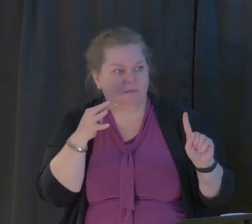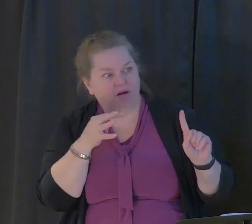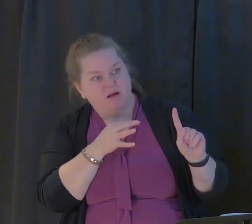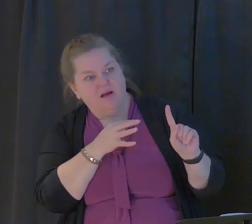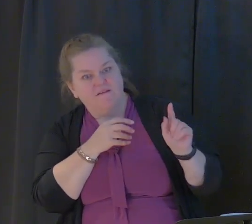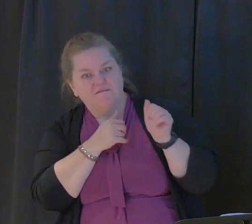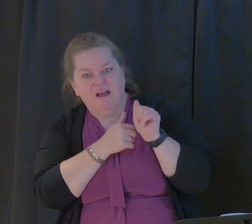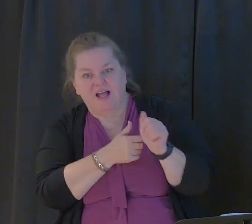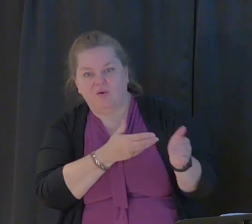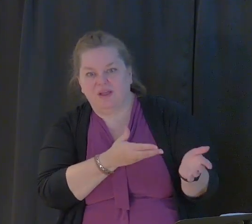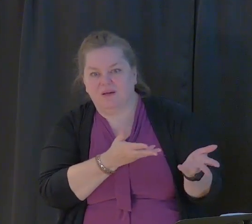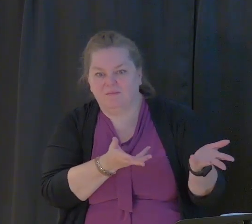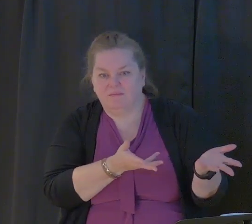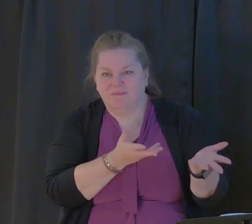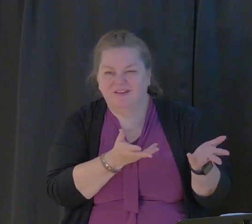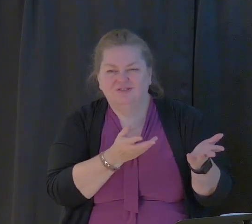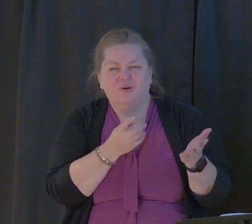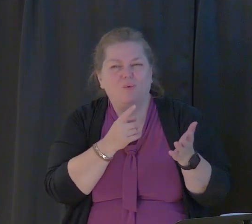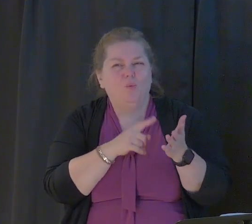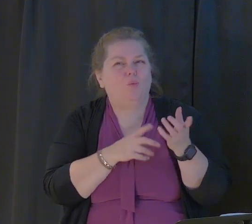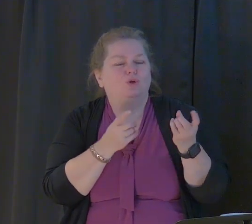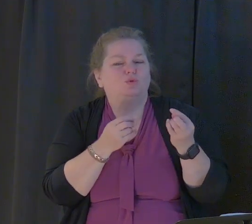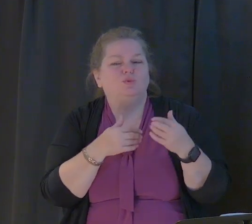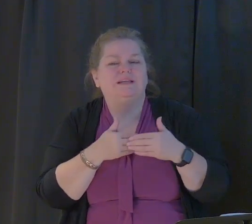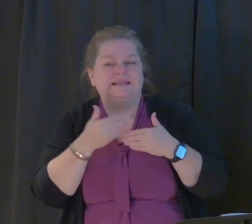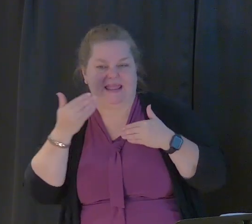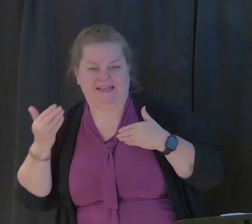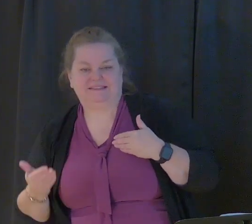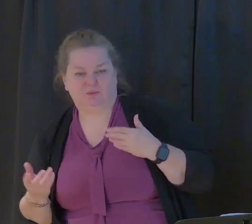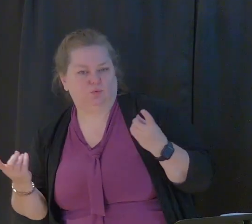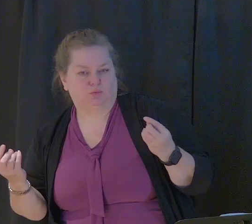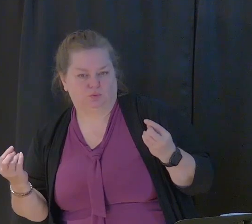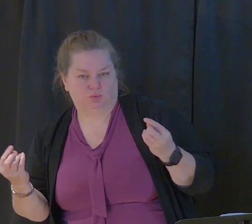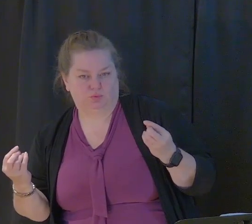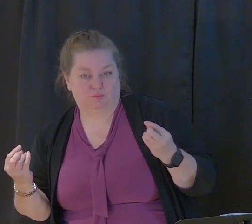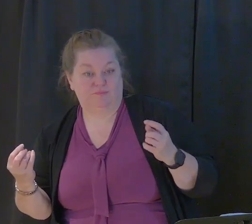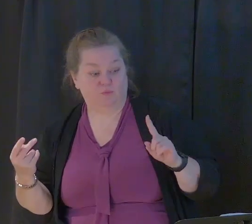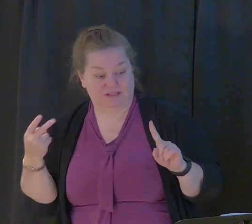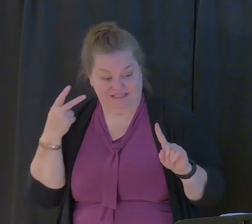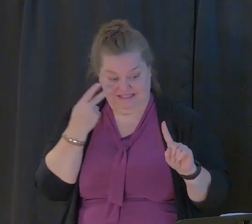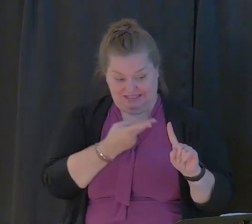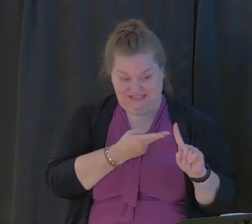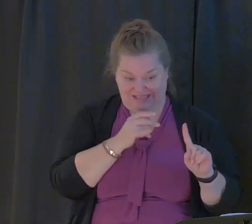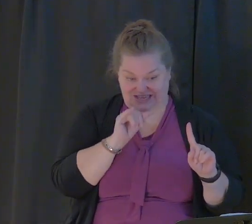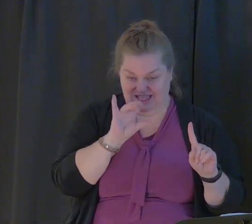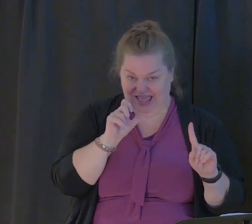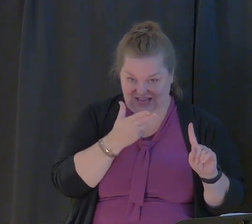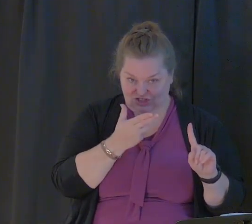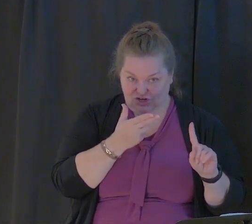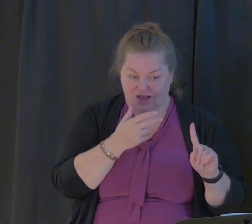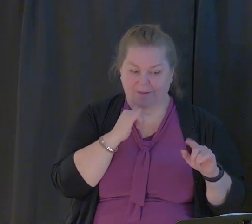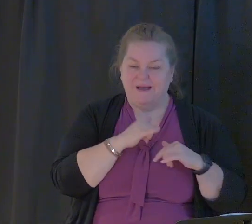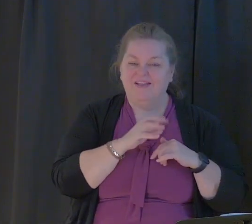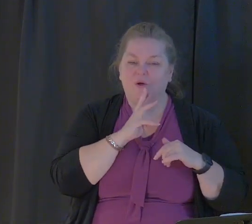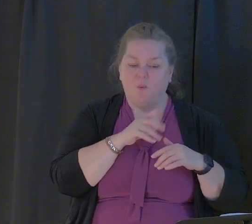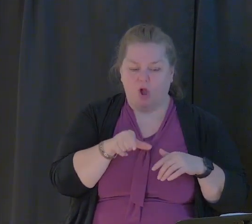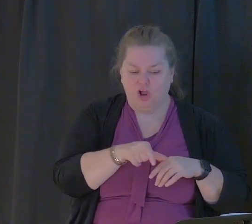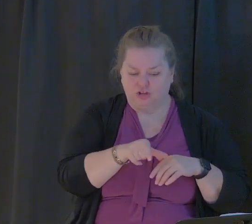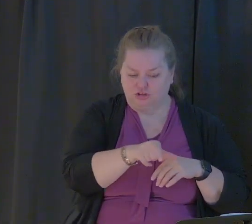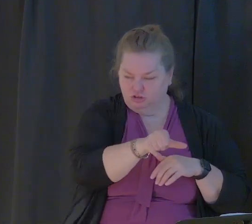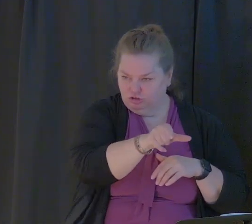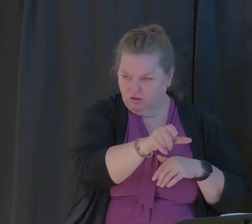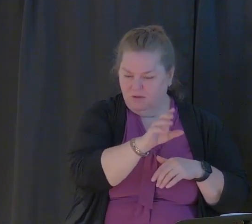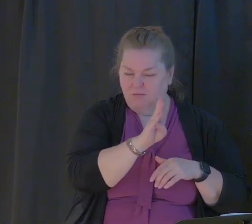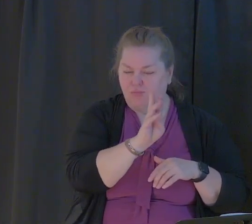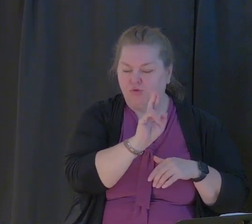What does the next chapter look like? So we find Elijah by the brook, hiding